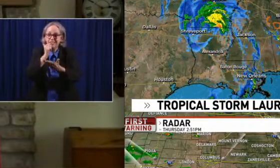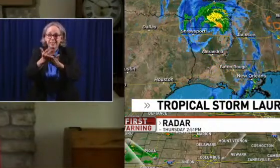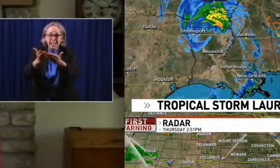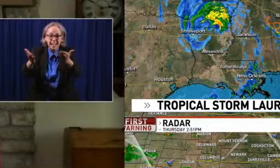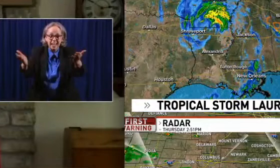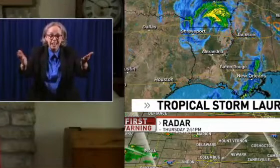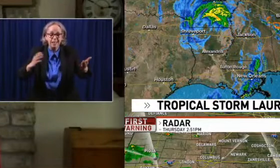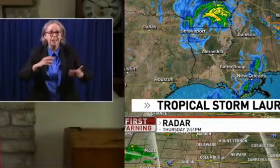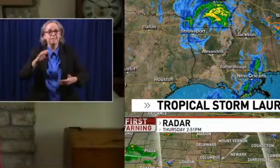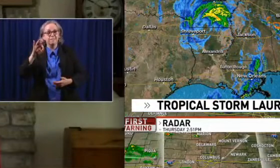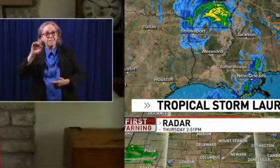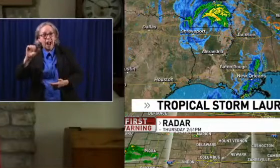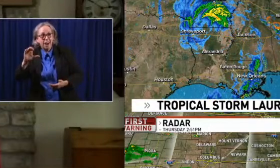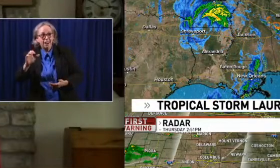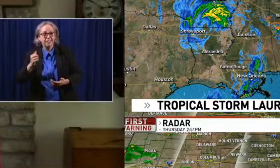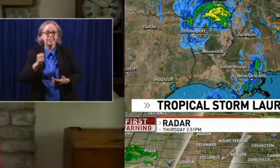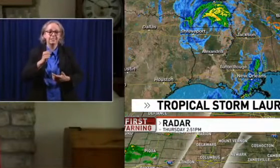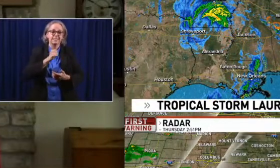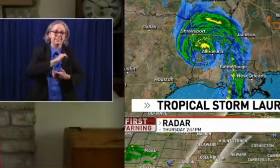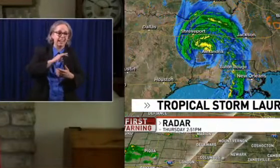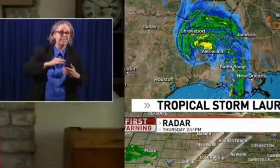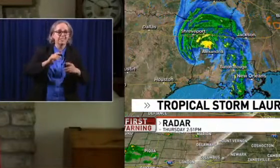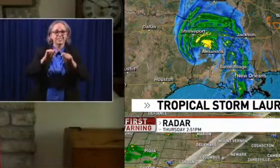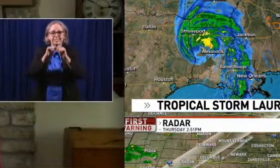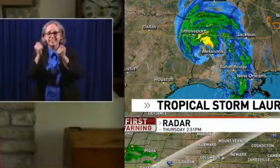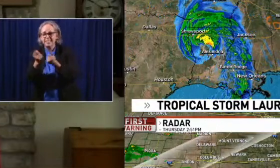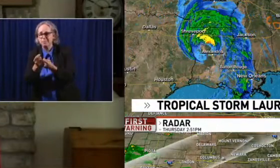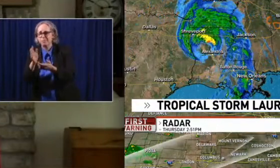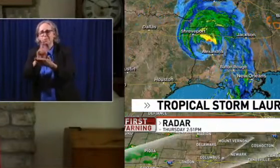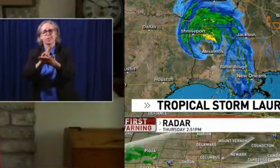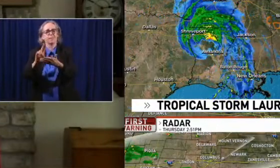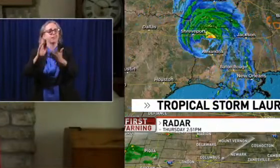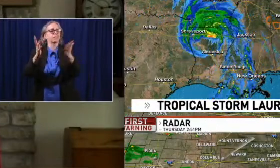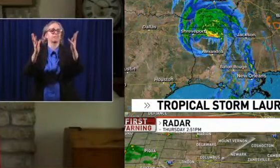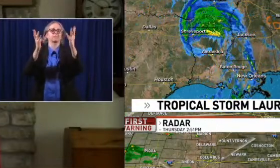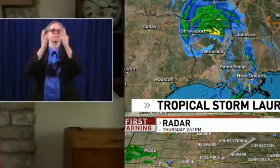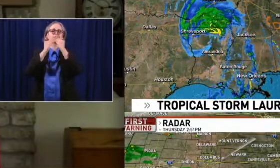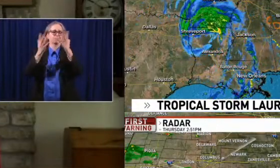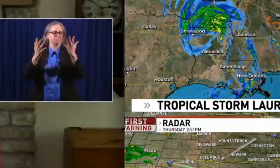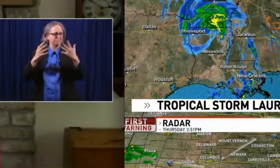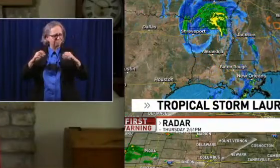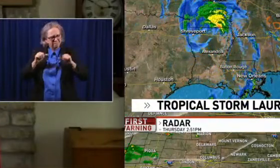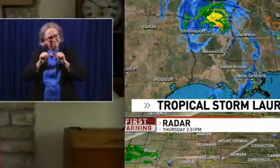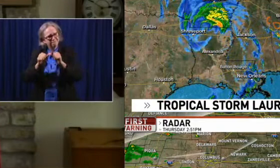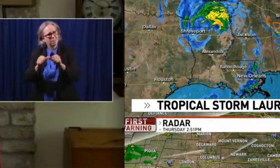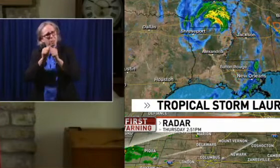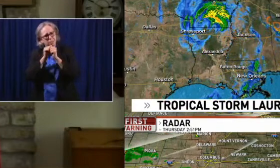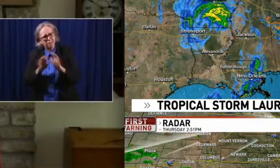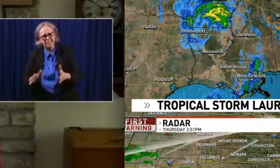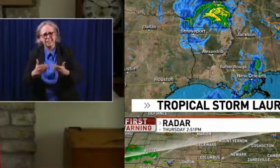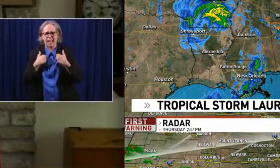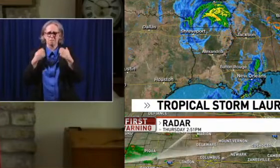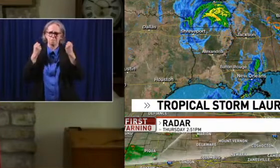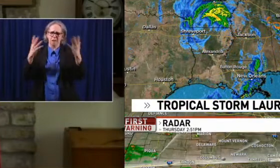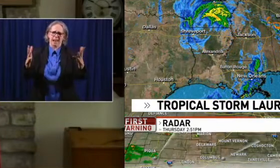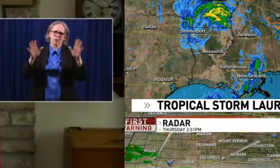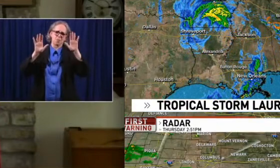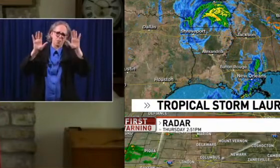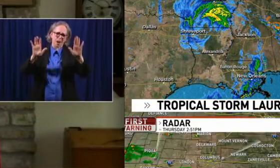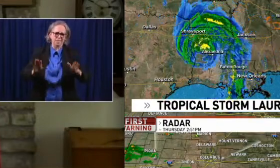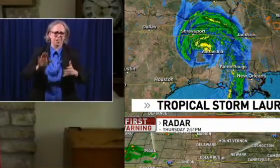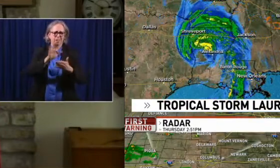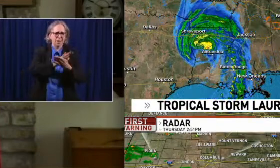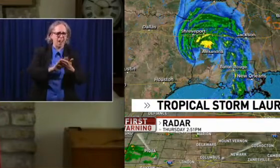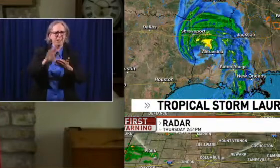whole team with our universities. Ohio is just blessed with so many absolutely wonderful universities, both public